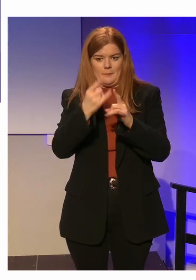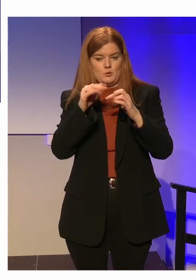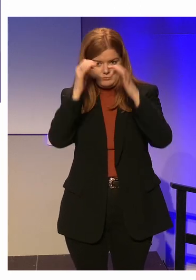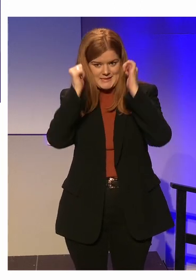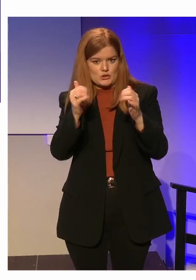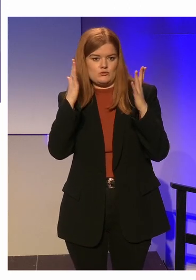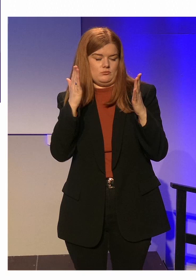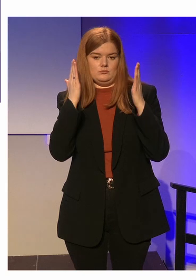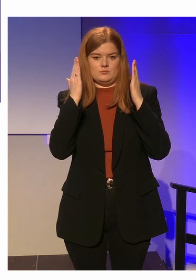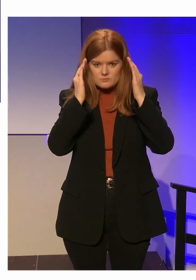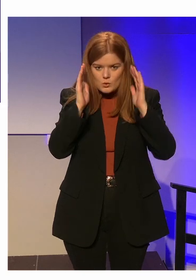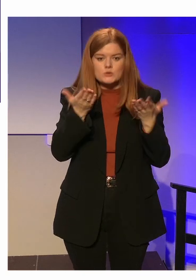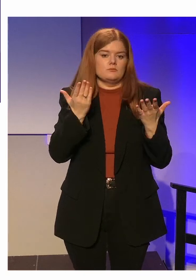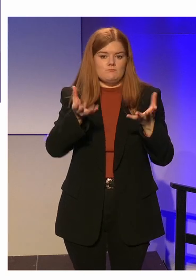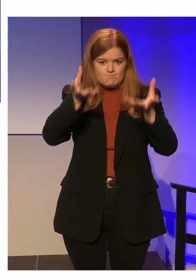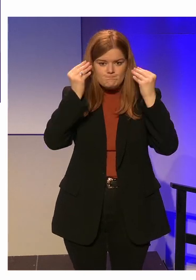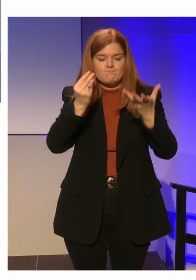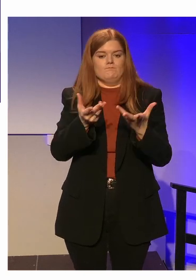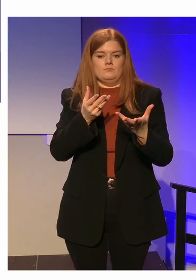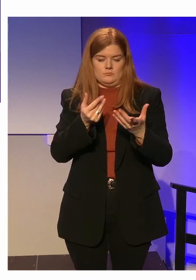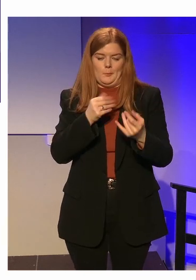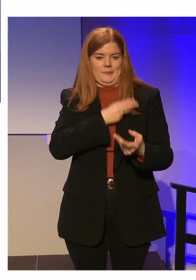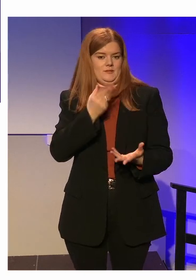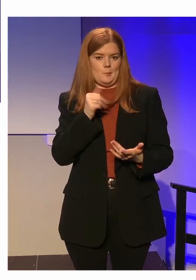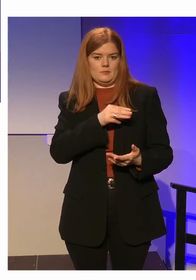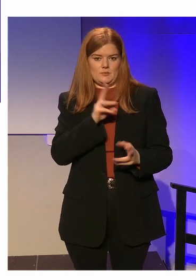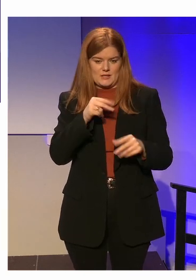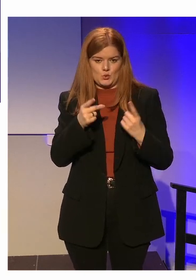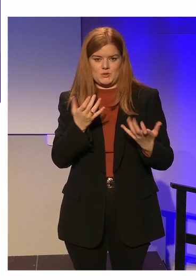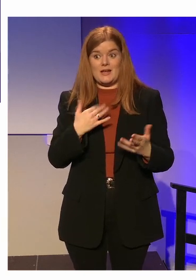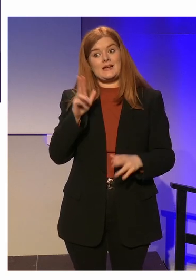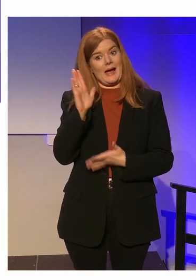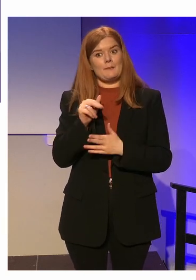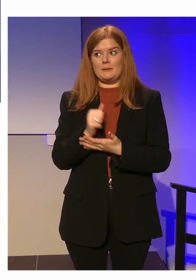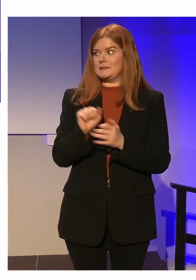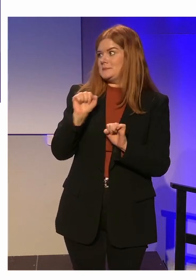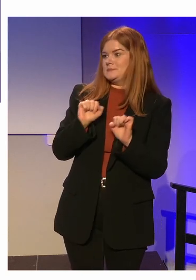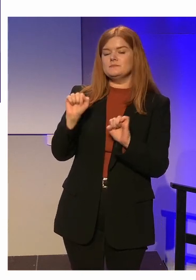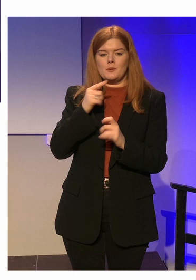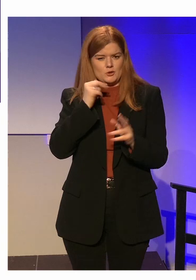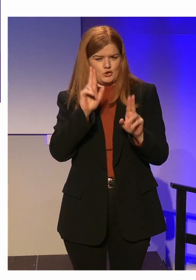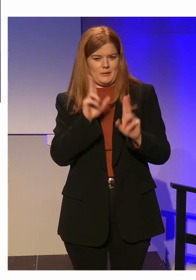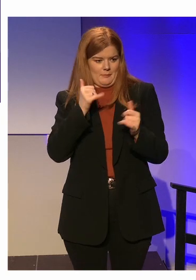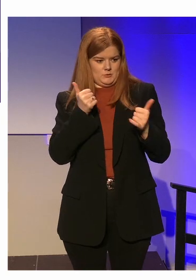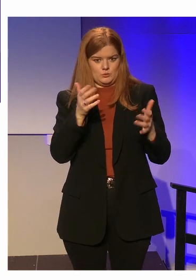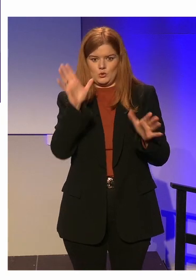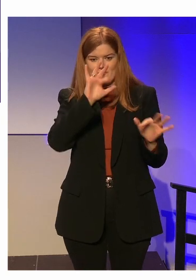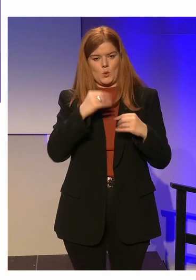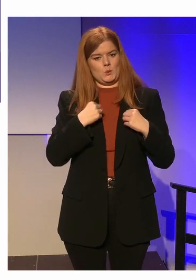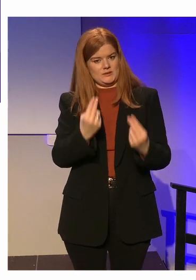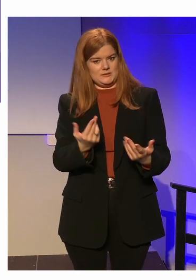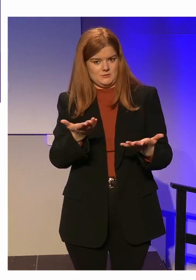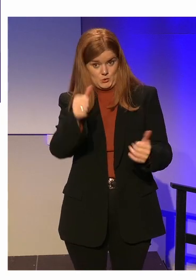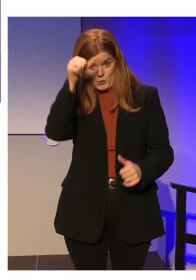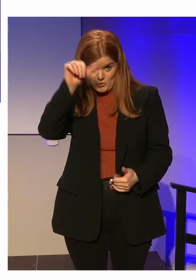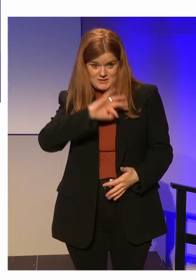pay attention or help you focus and engage, please feel free to do that. It can be intimidating, but please feel free to take care of your needs, and you